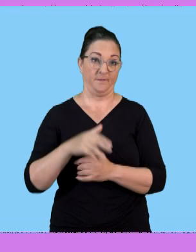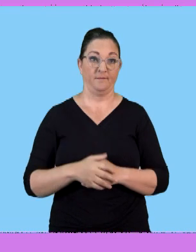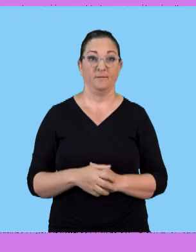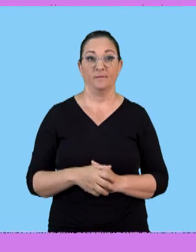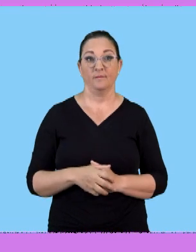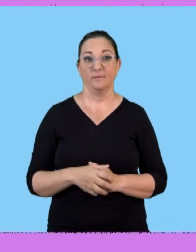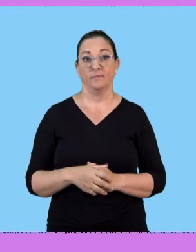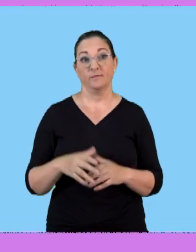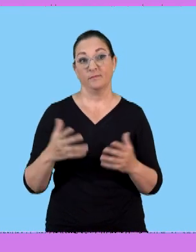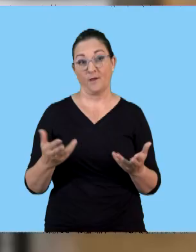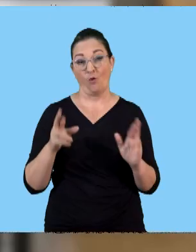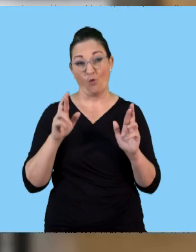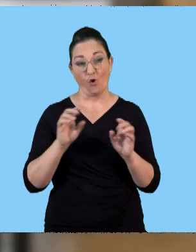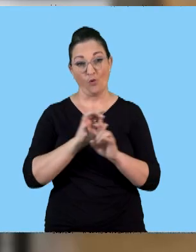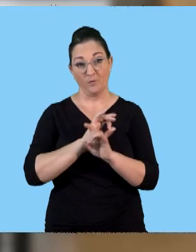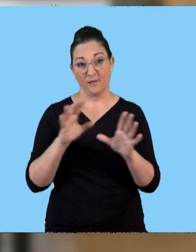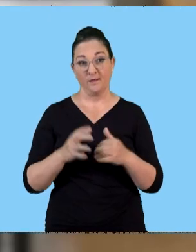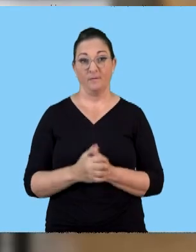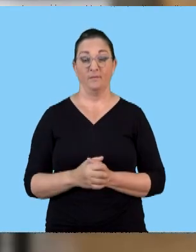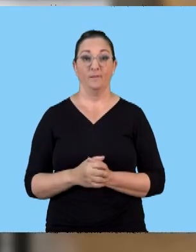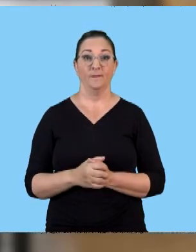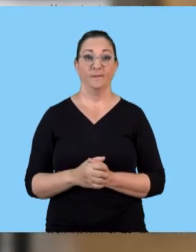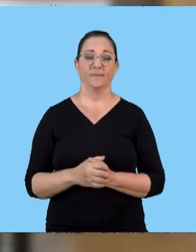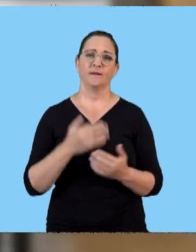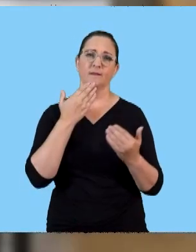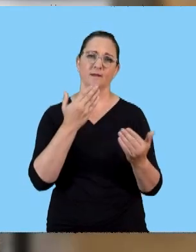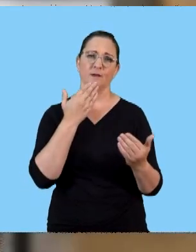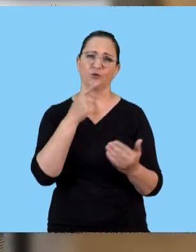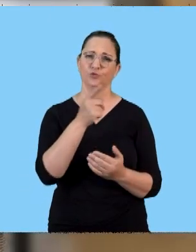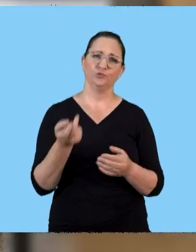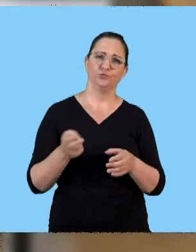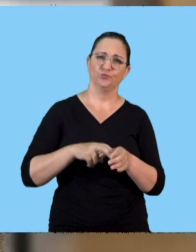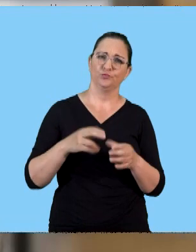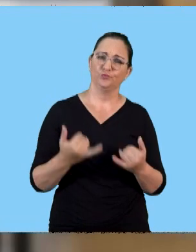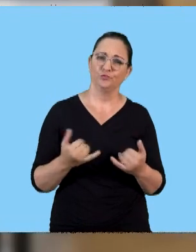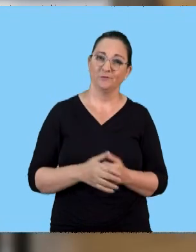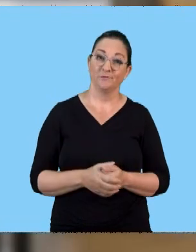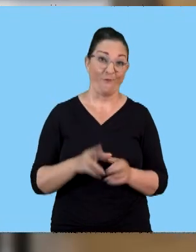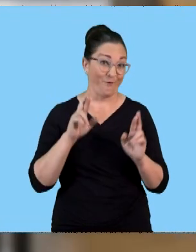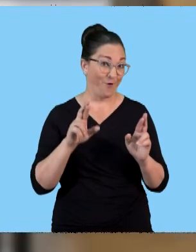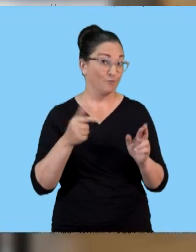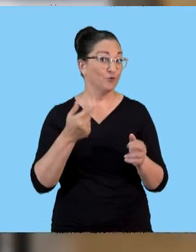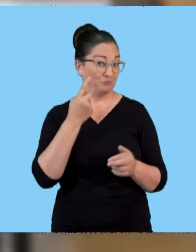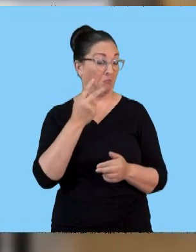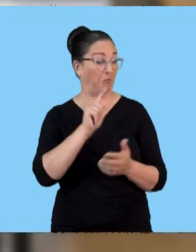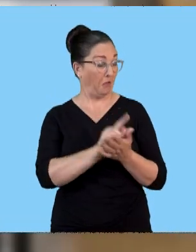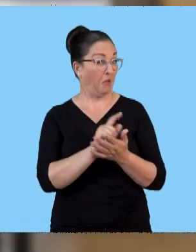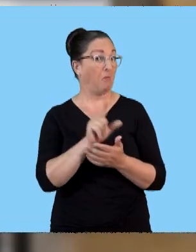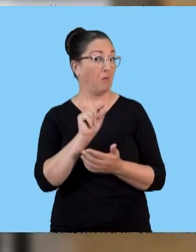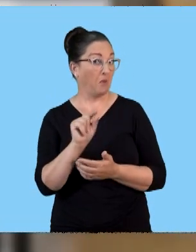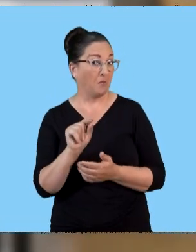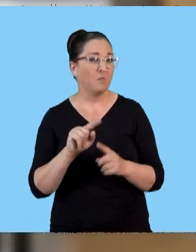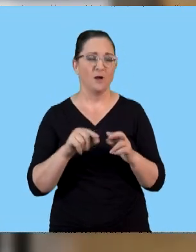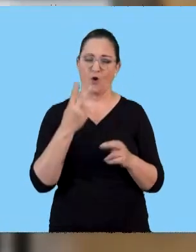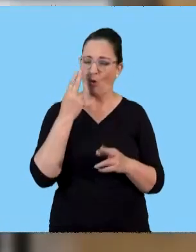R329. Okay, guys, I hope that's clear to all of you. Thank you so much for joining us today. Hope you found this lesson interesting,